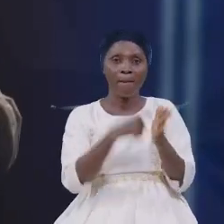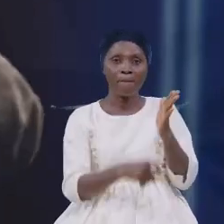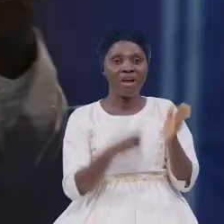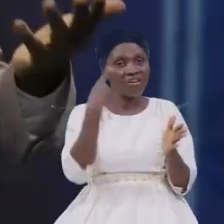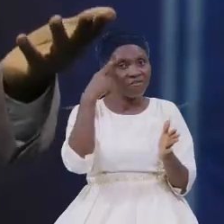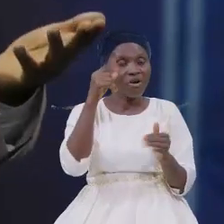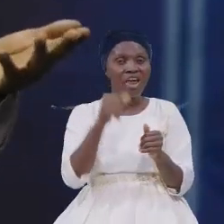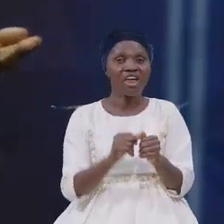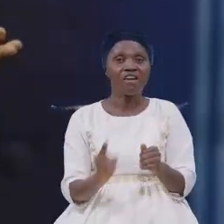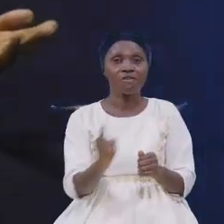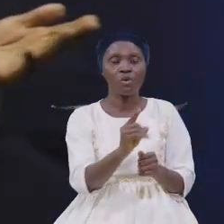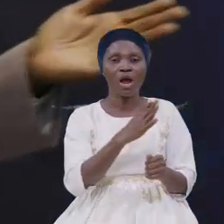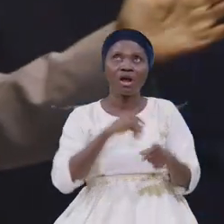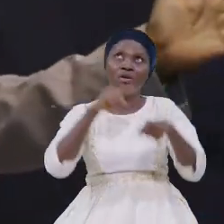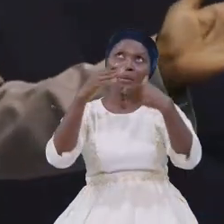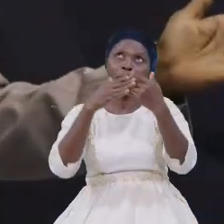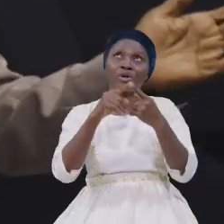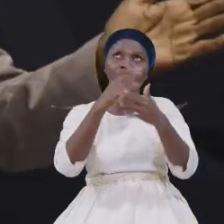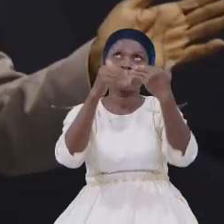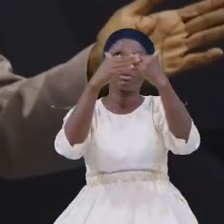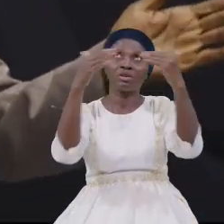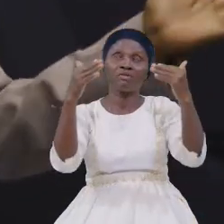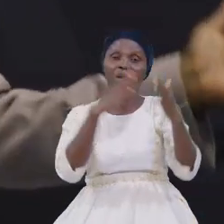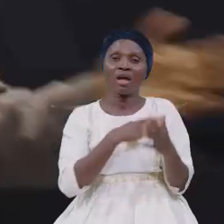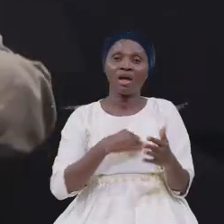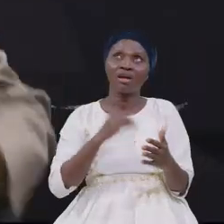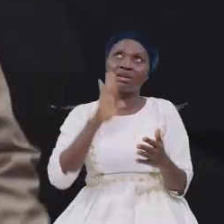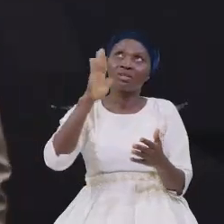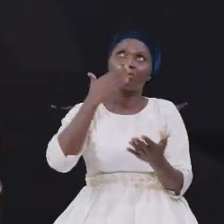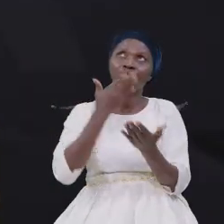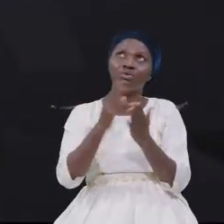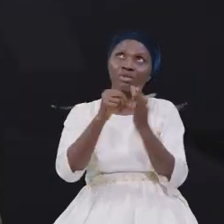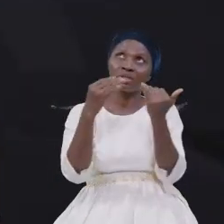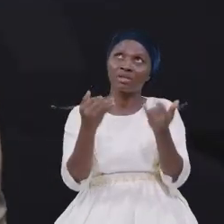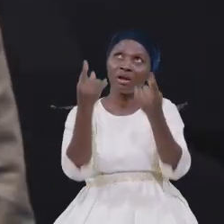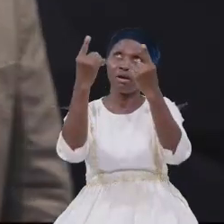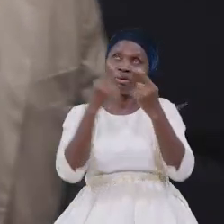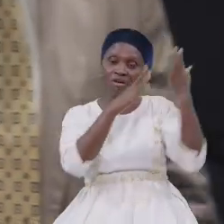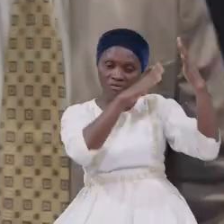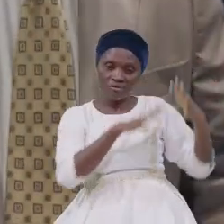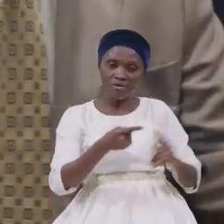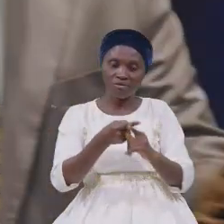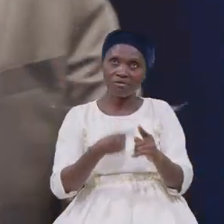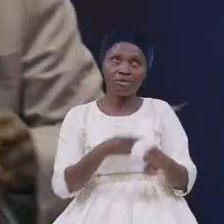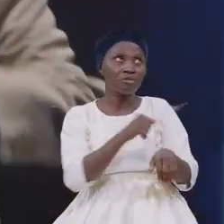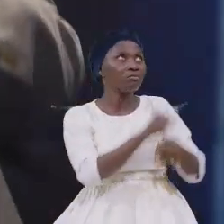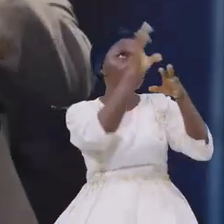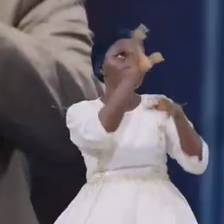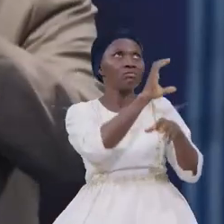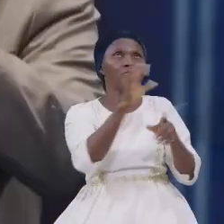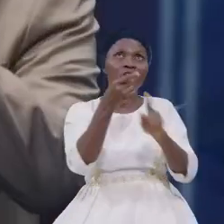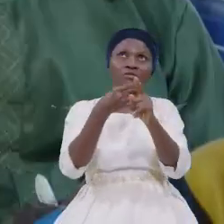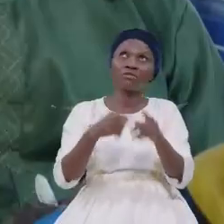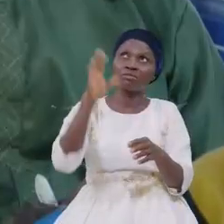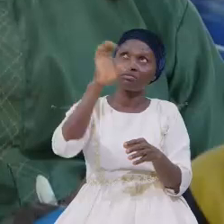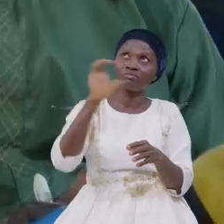heaven, and the goodness is now flowing from Calvary and flowing from the cross, and now it will flow